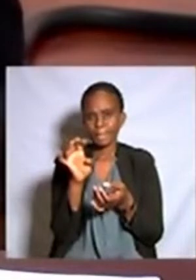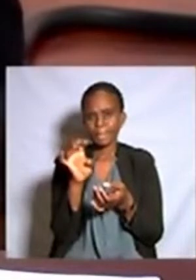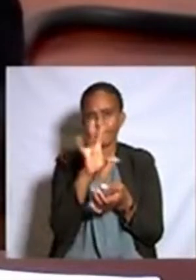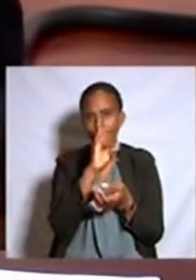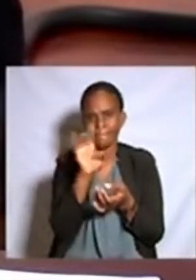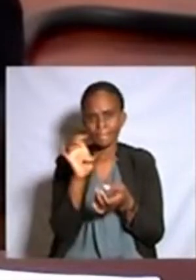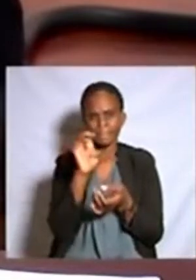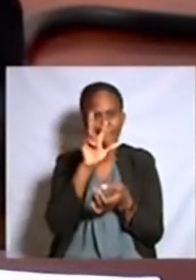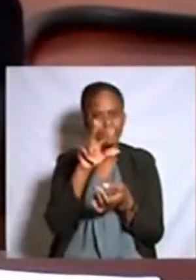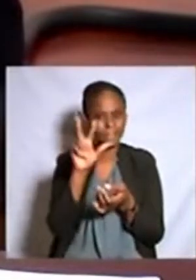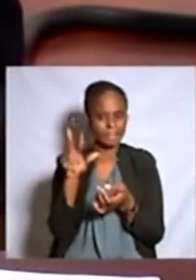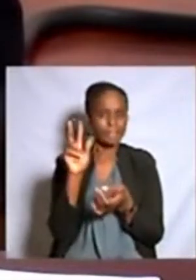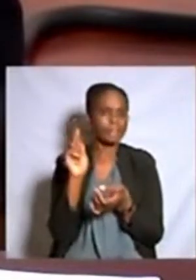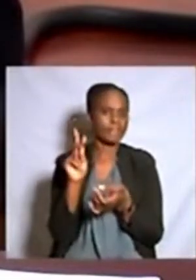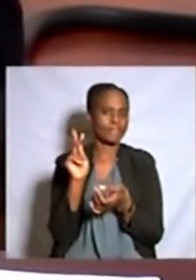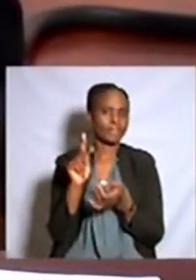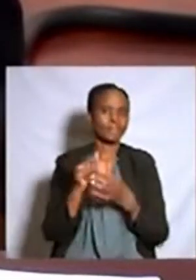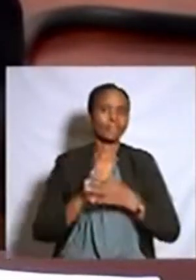3,998,733 kwacha.